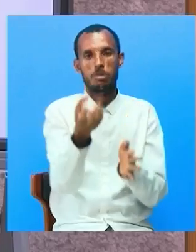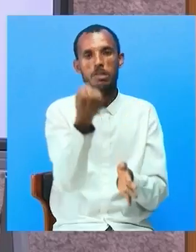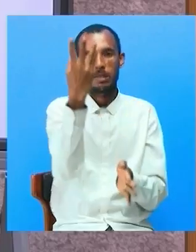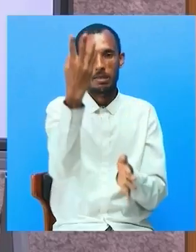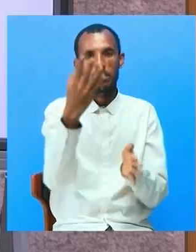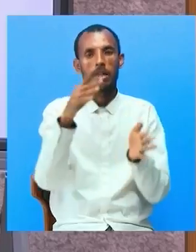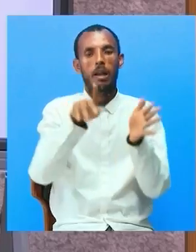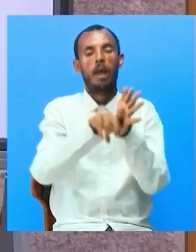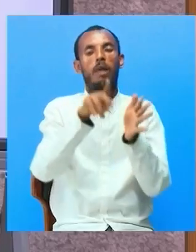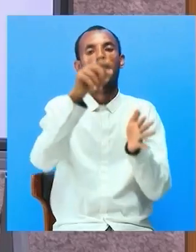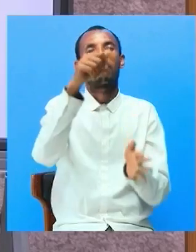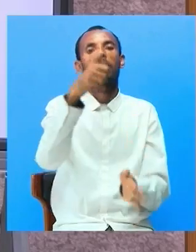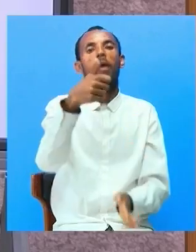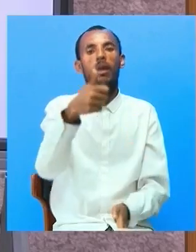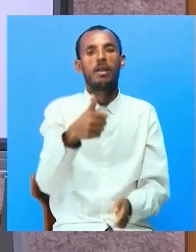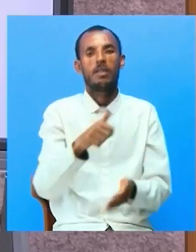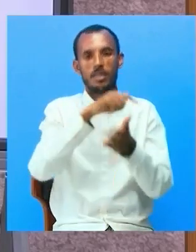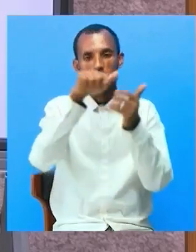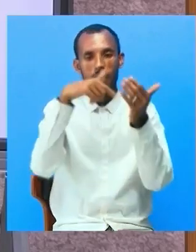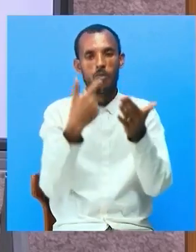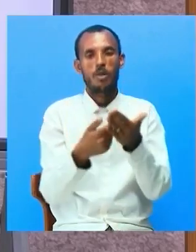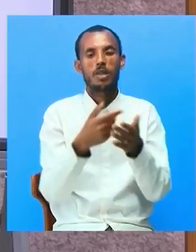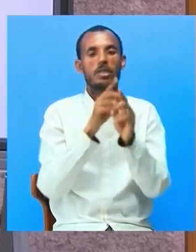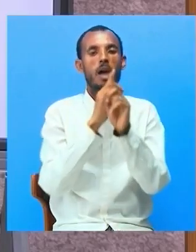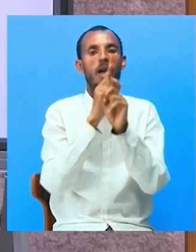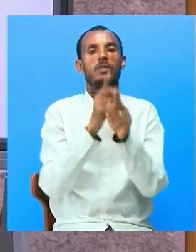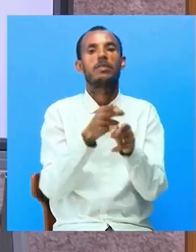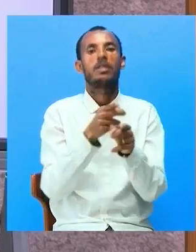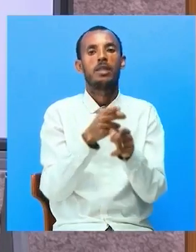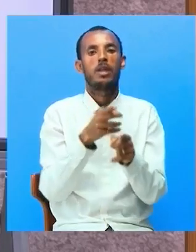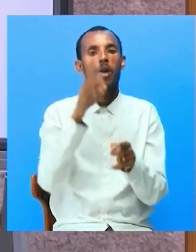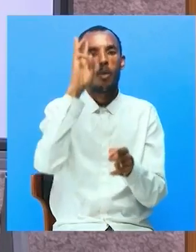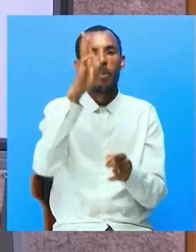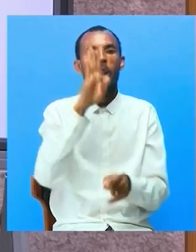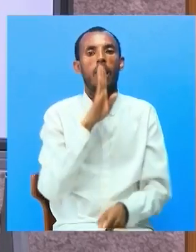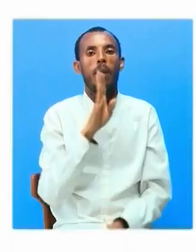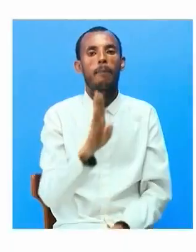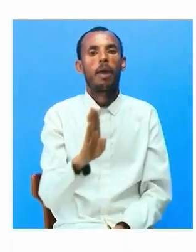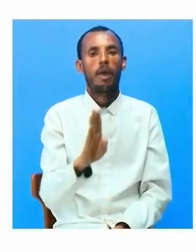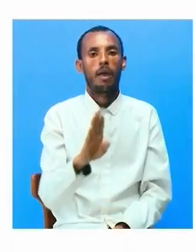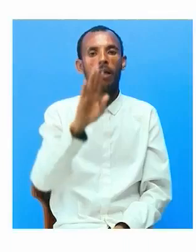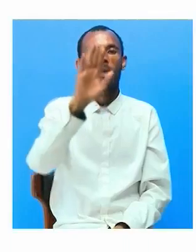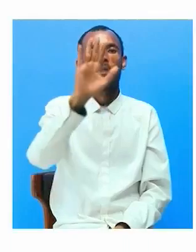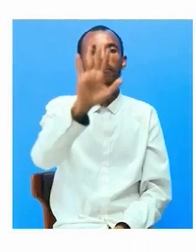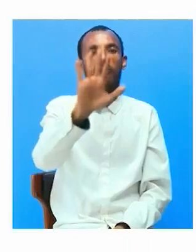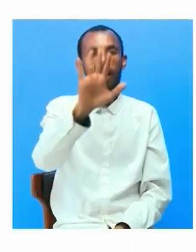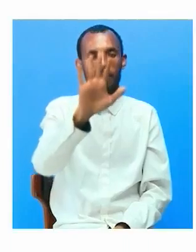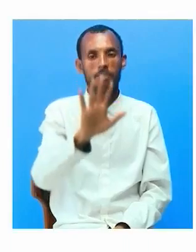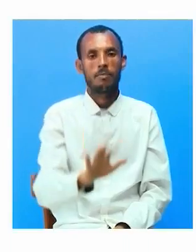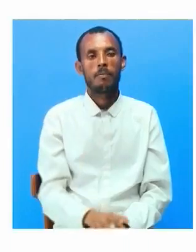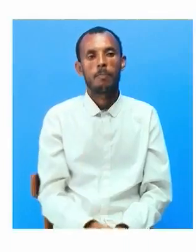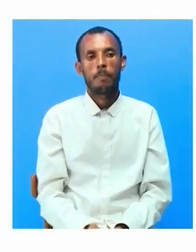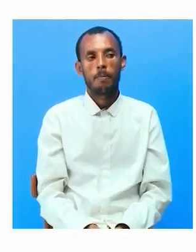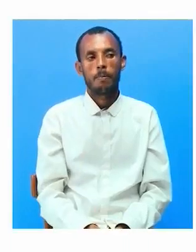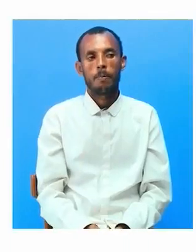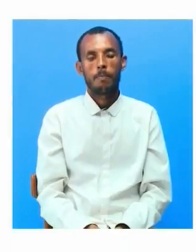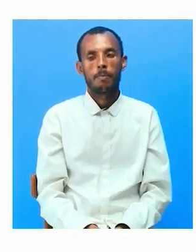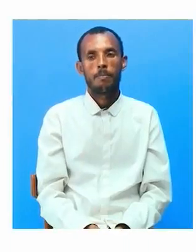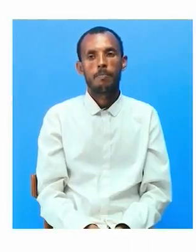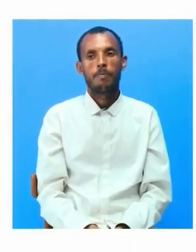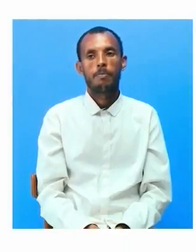gives us negative 10. Therefore, the answer will be 5. The answer will be this